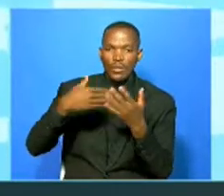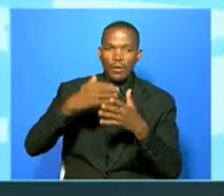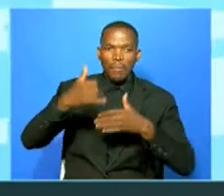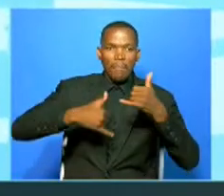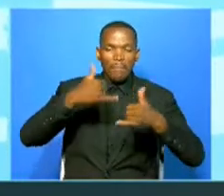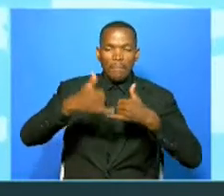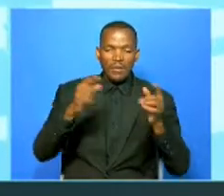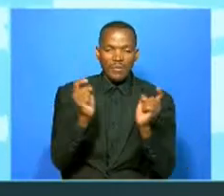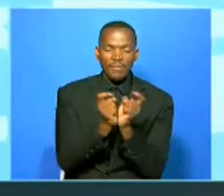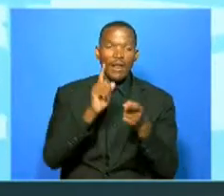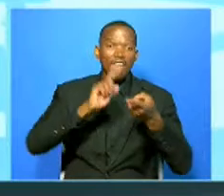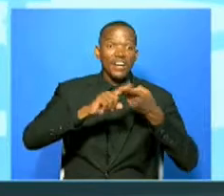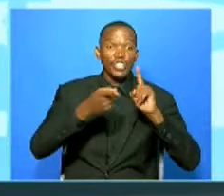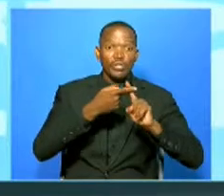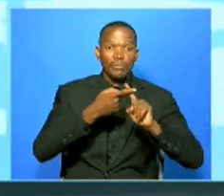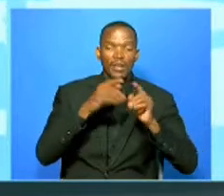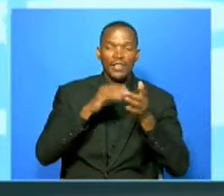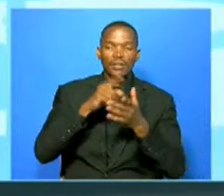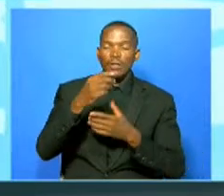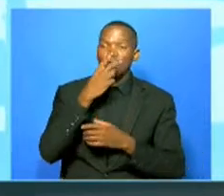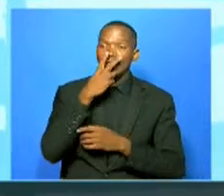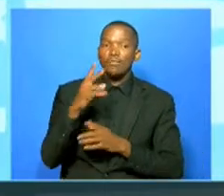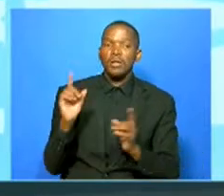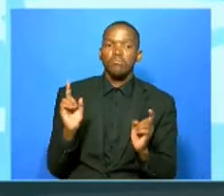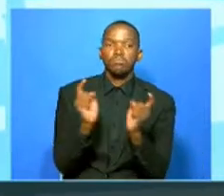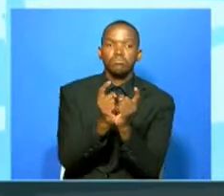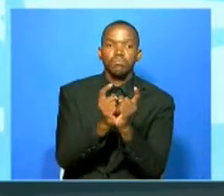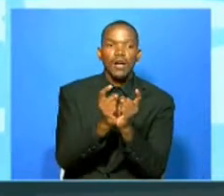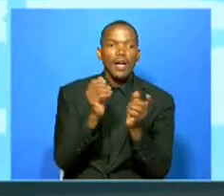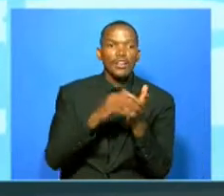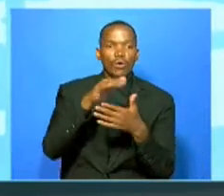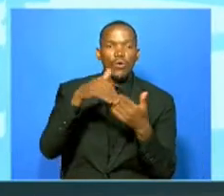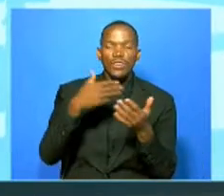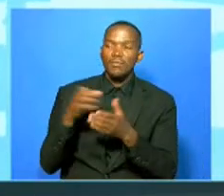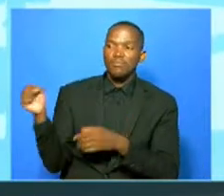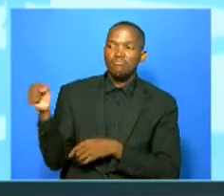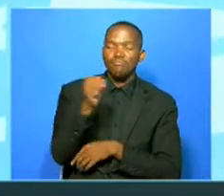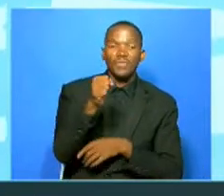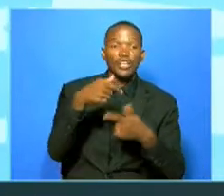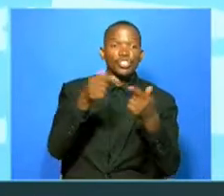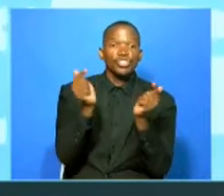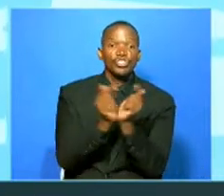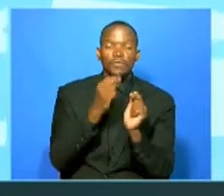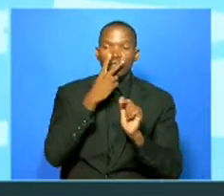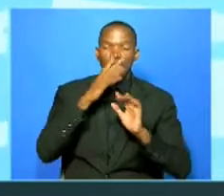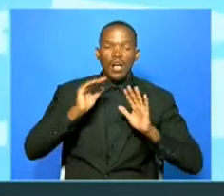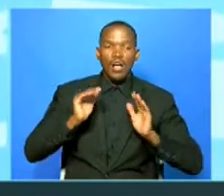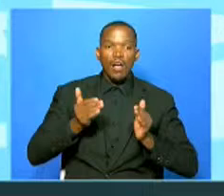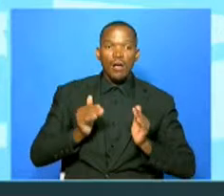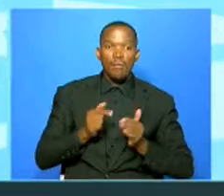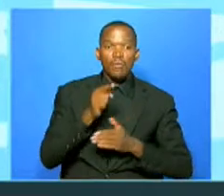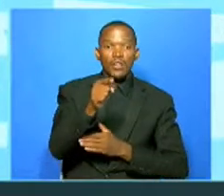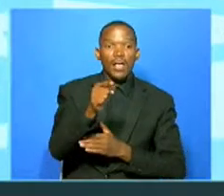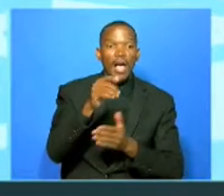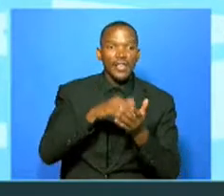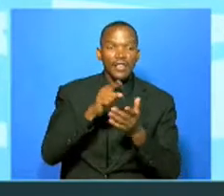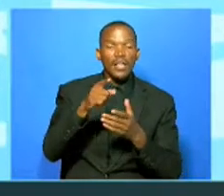tsa setswalle ke gore fela re bonagale, re ba atametsa mo go ka gareng team ya rona e bonagala e na